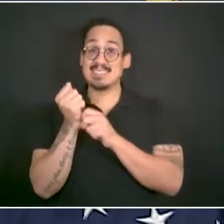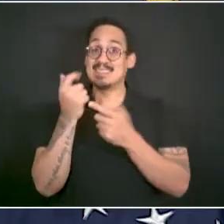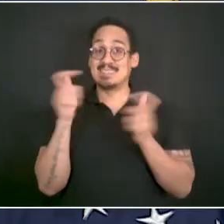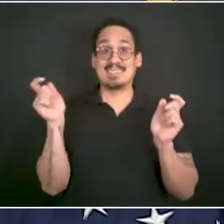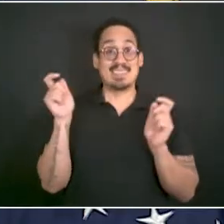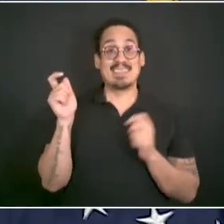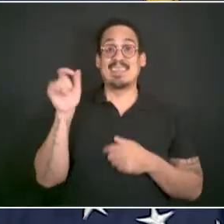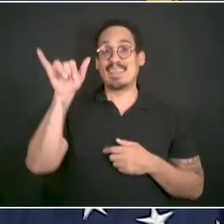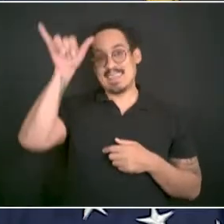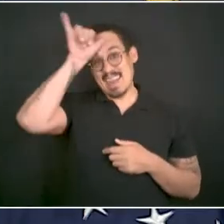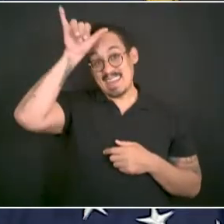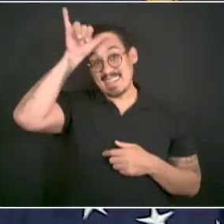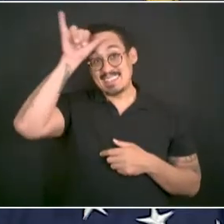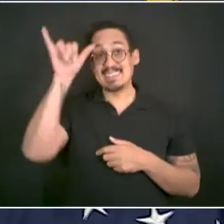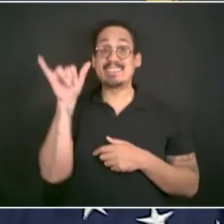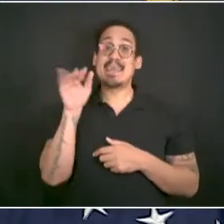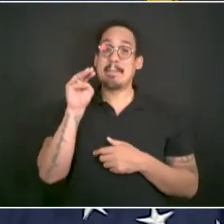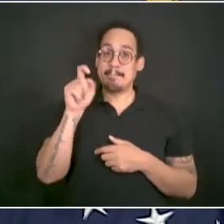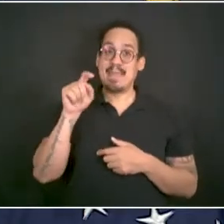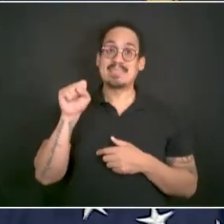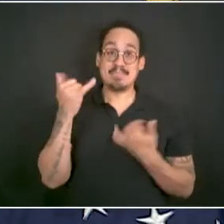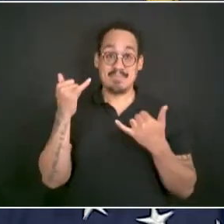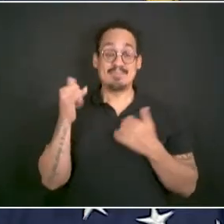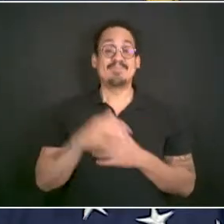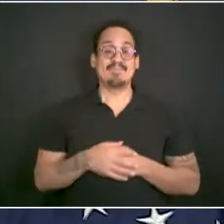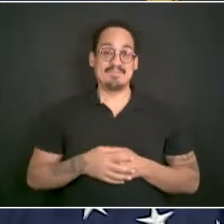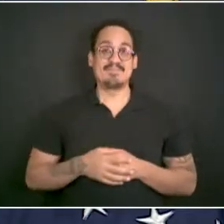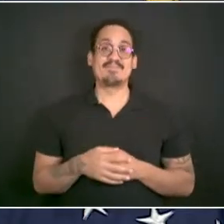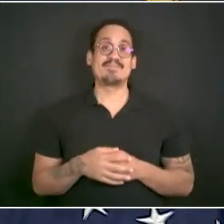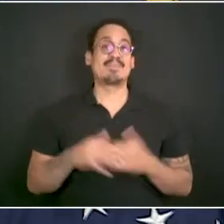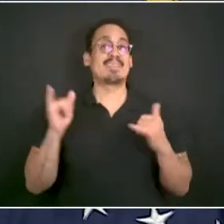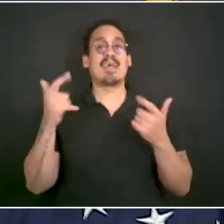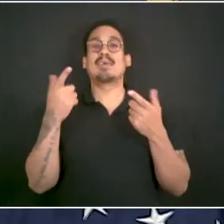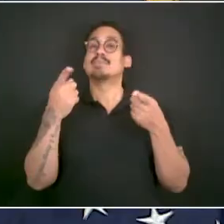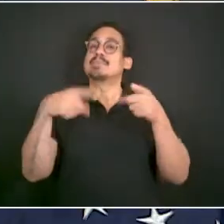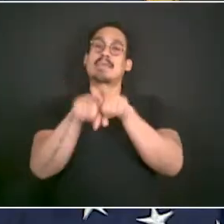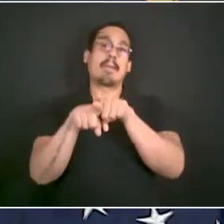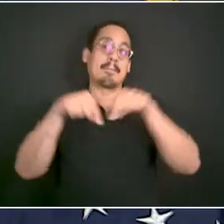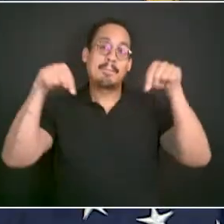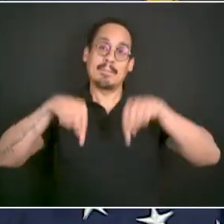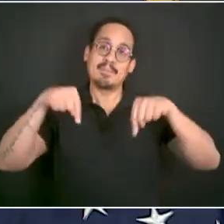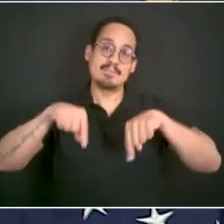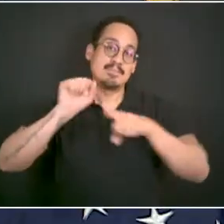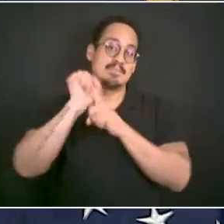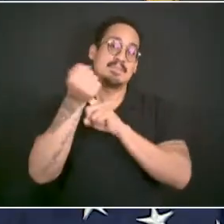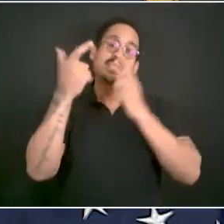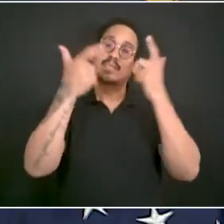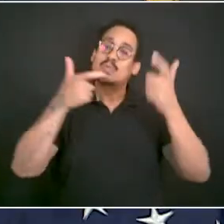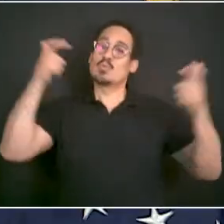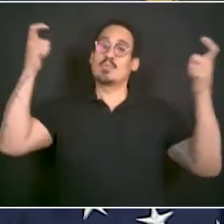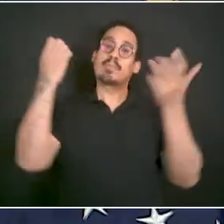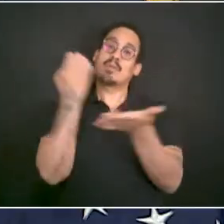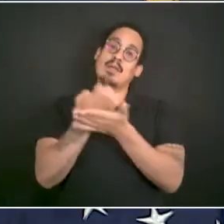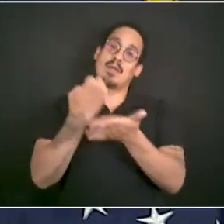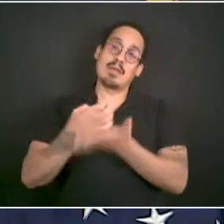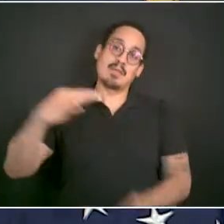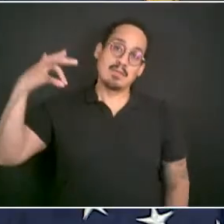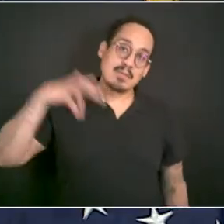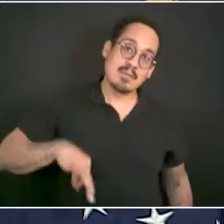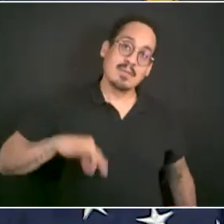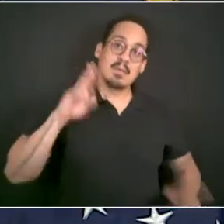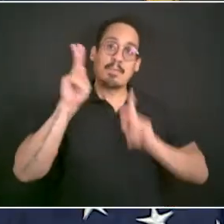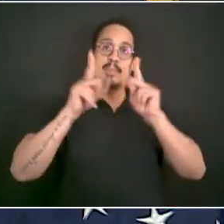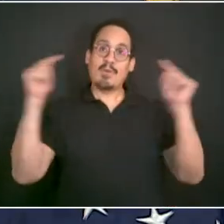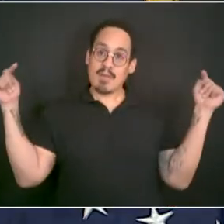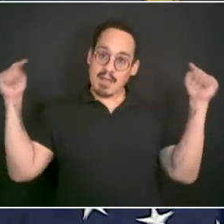playoffs. Right now, it's the same thing. This is a huge, huge economic boost for tourism. And I think the NBA does well.